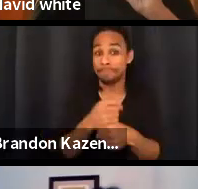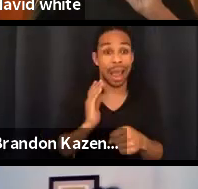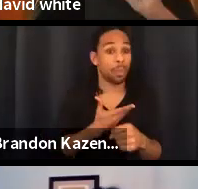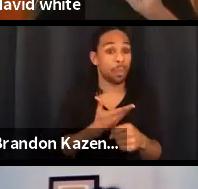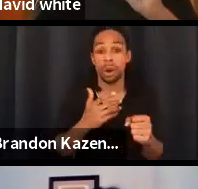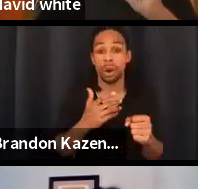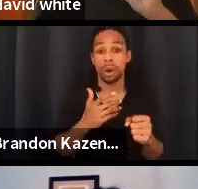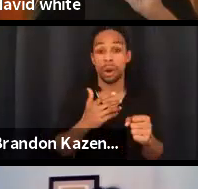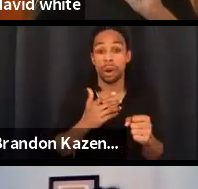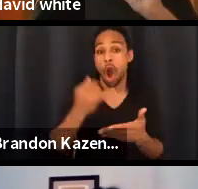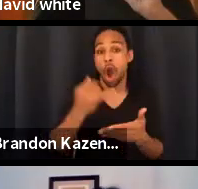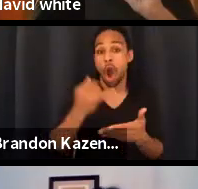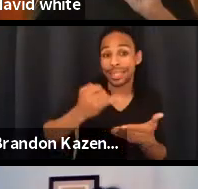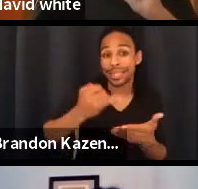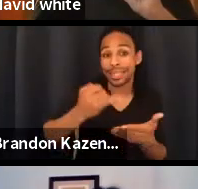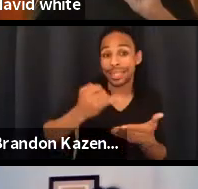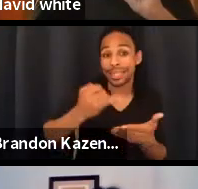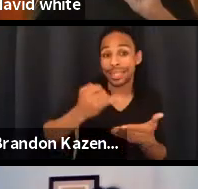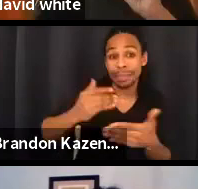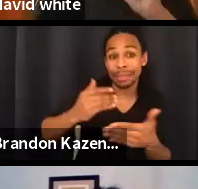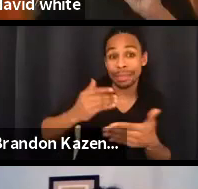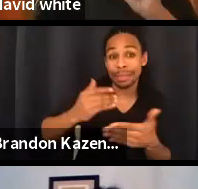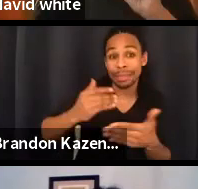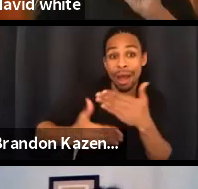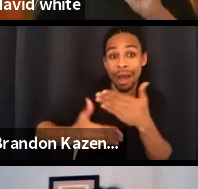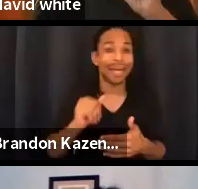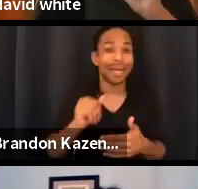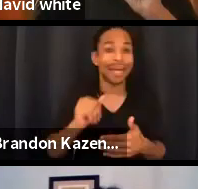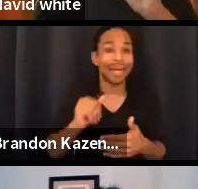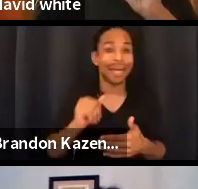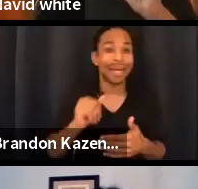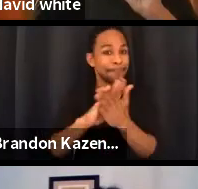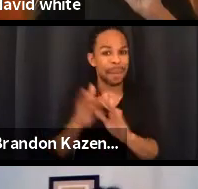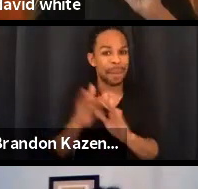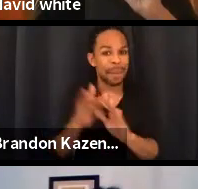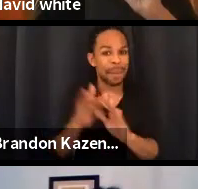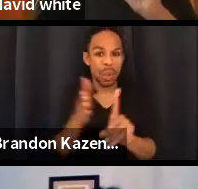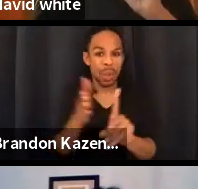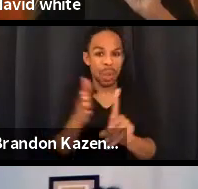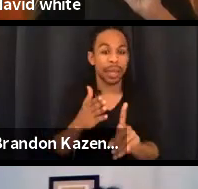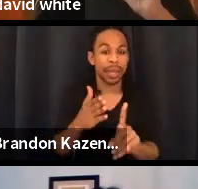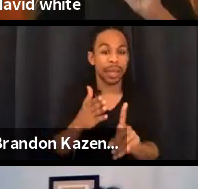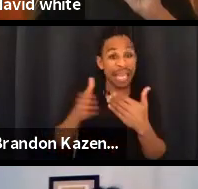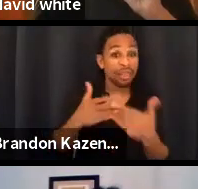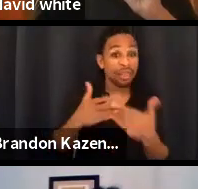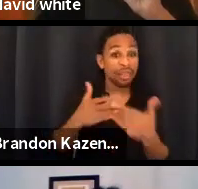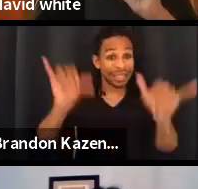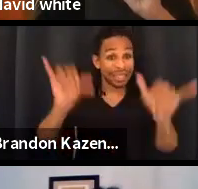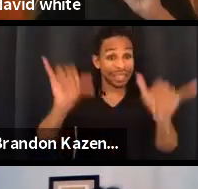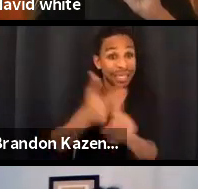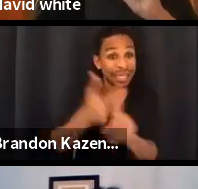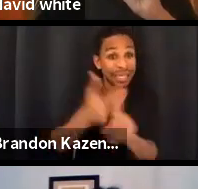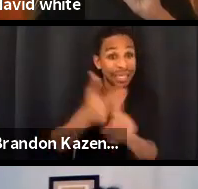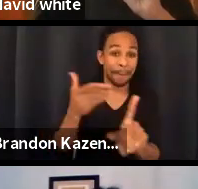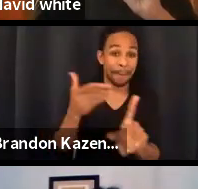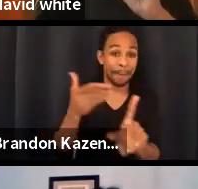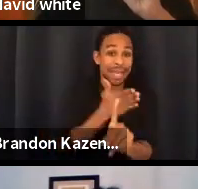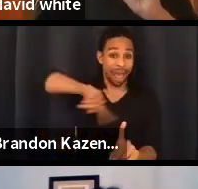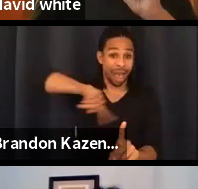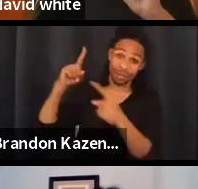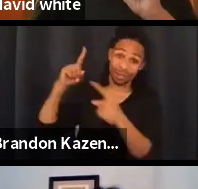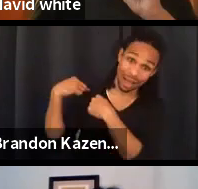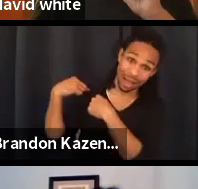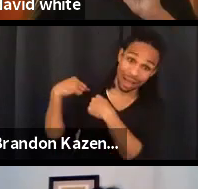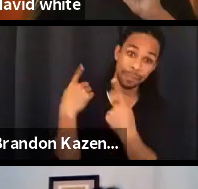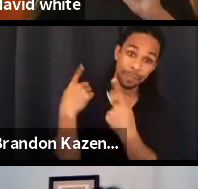we've been manipulated by these systems. We want to also hear from Yantande and see if we could get maybe even one